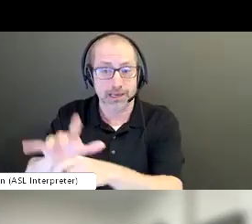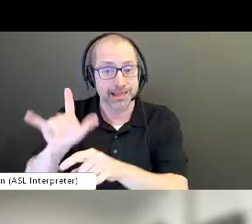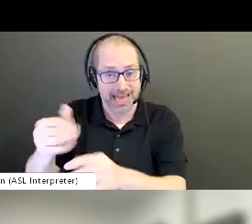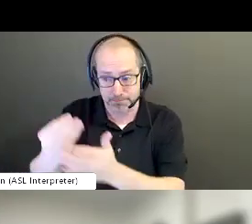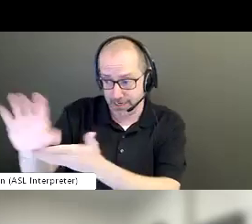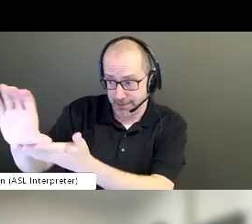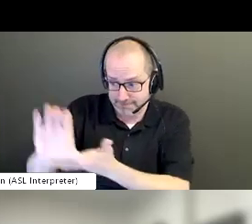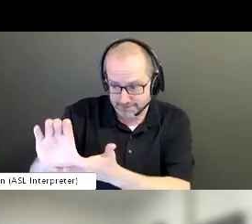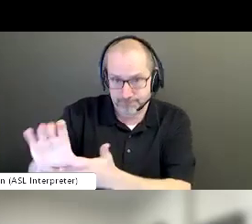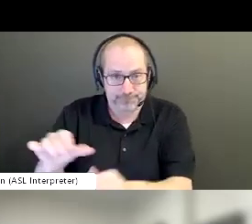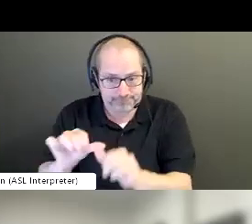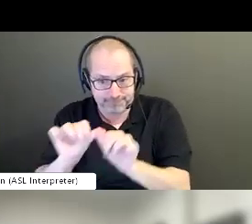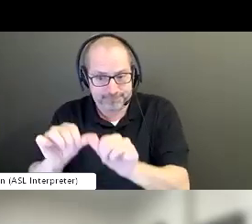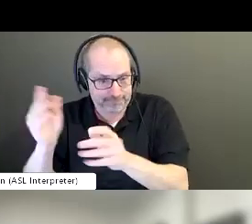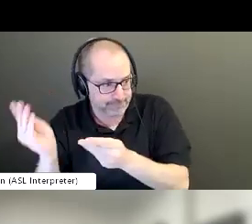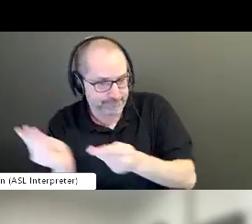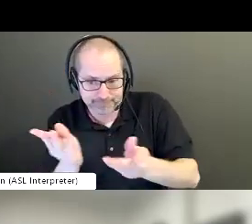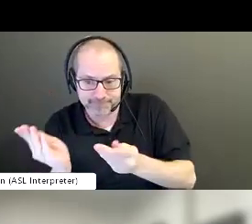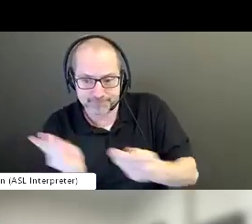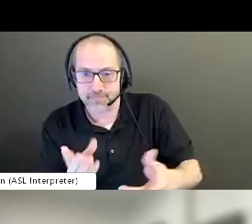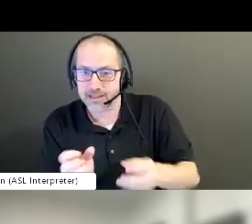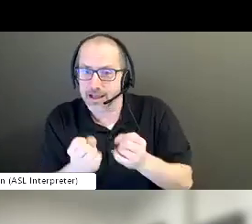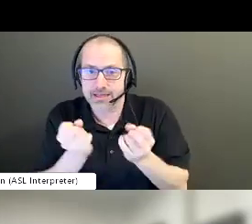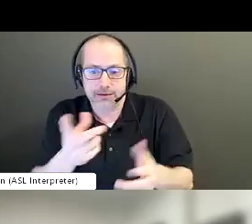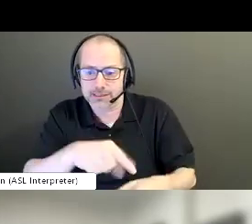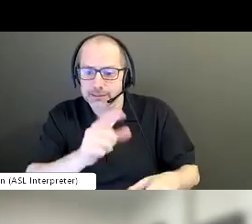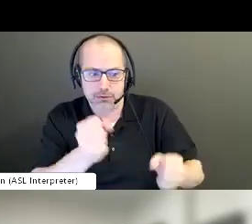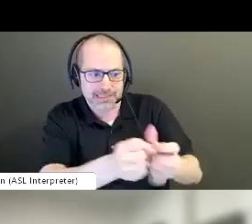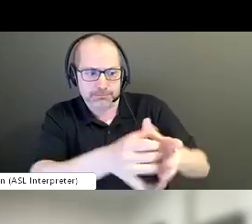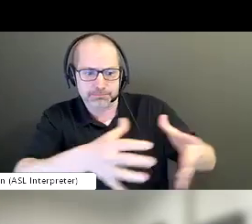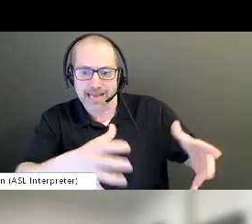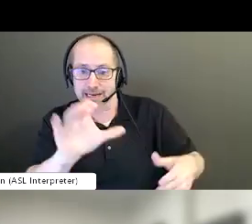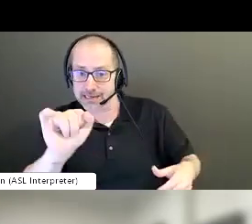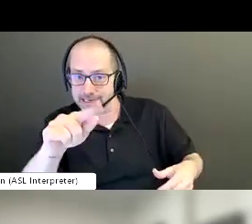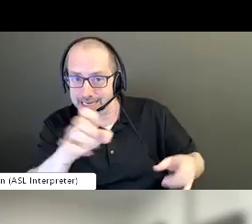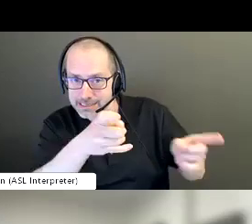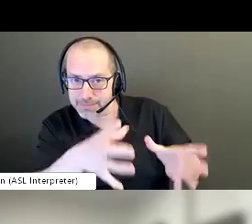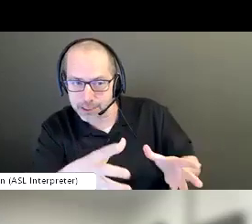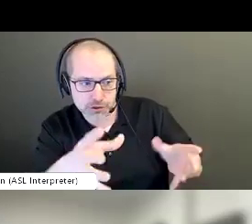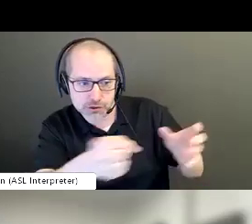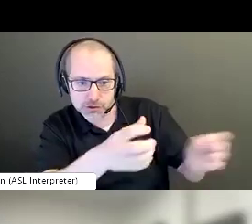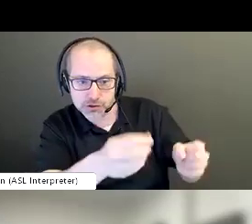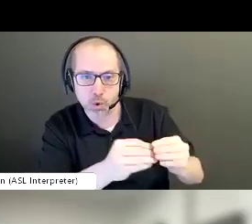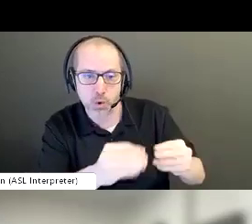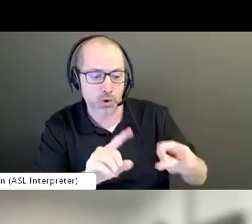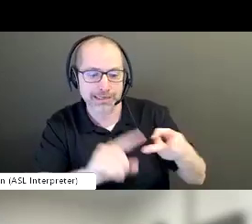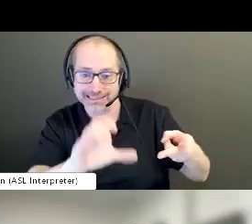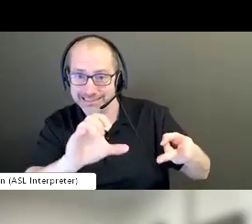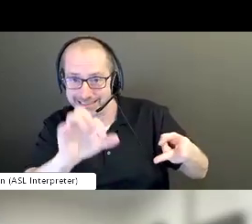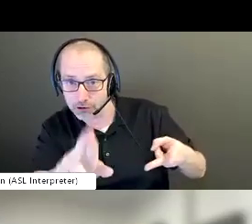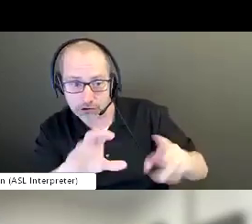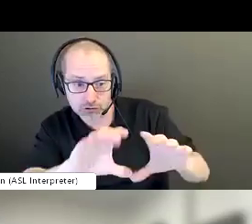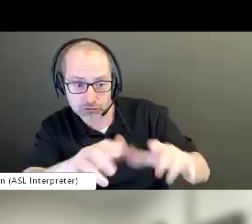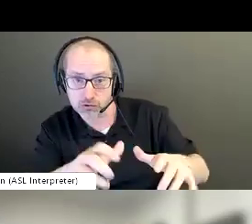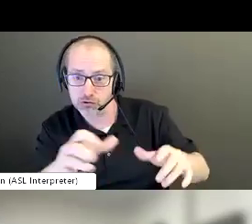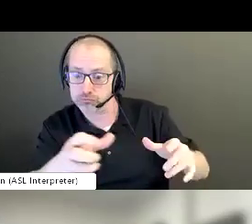us to expand the number of case managers we have, the number of CCRs, and also to launch